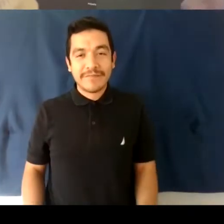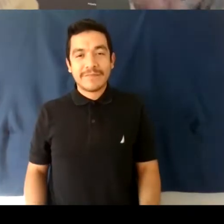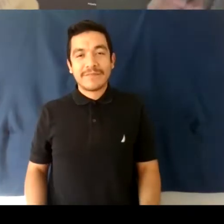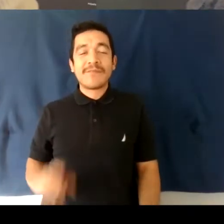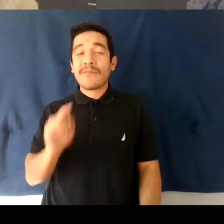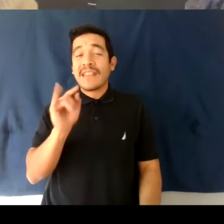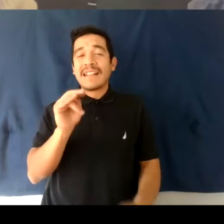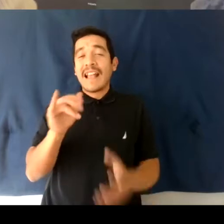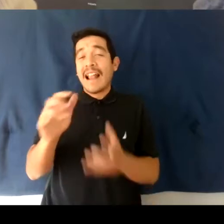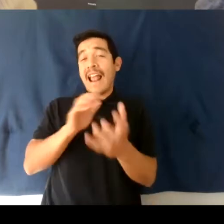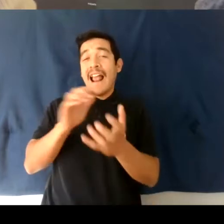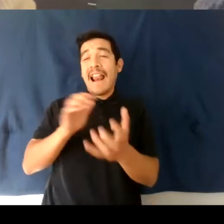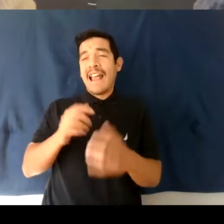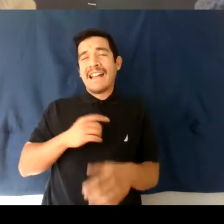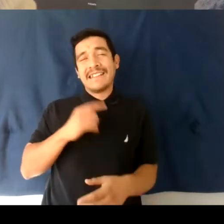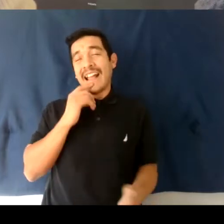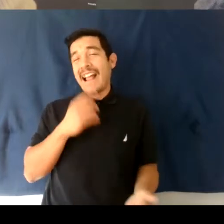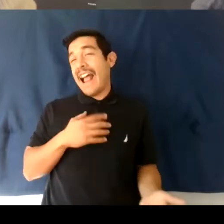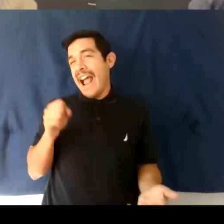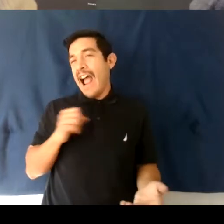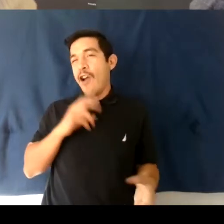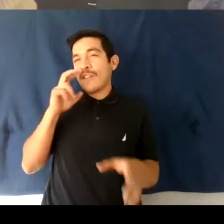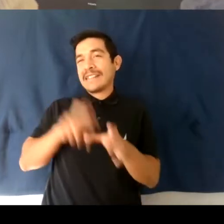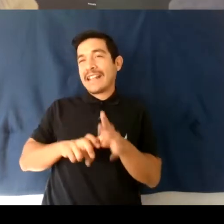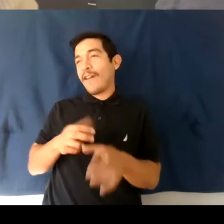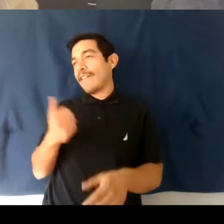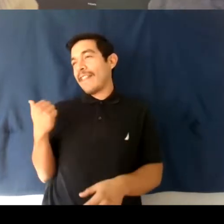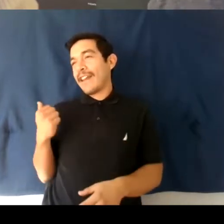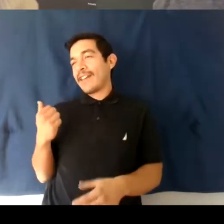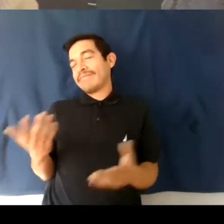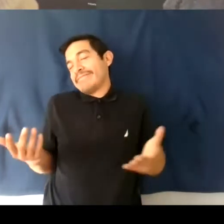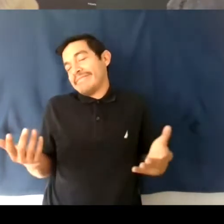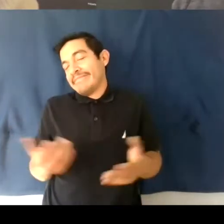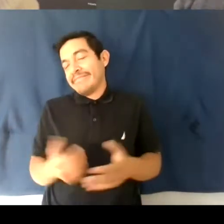Exactly. It's like, oh so I'm just yeah. gonna sit over here and Yeah.